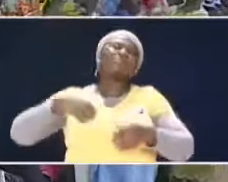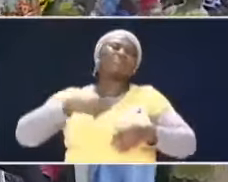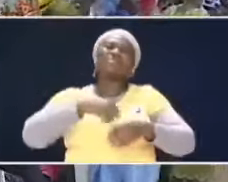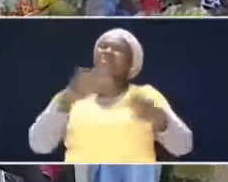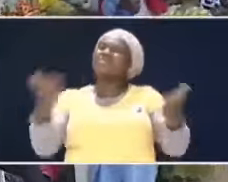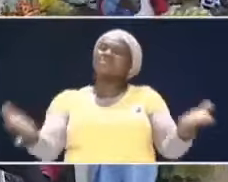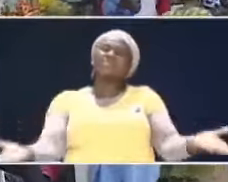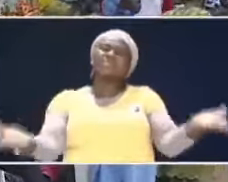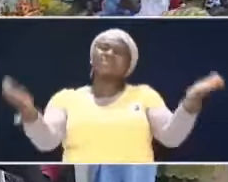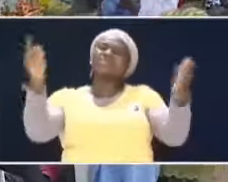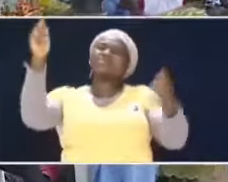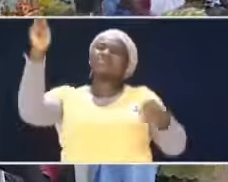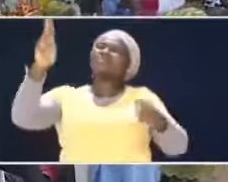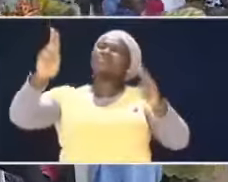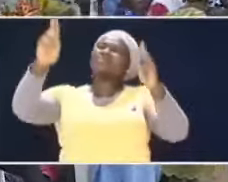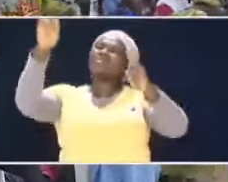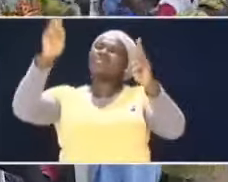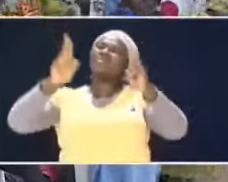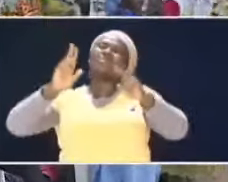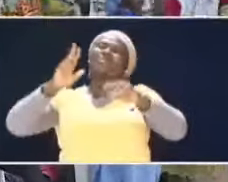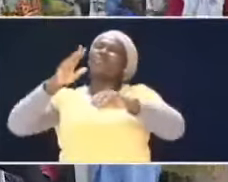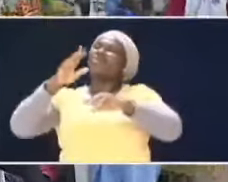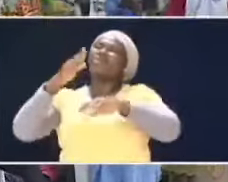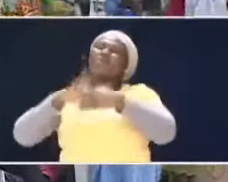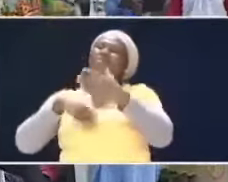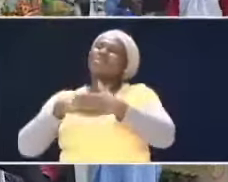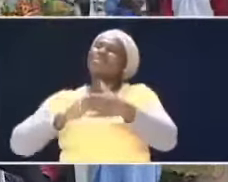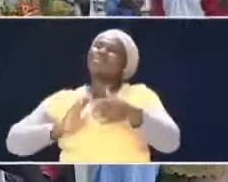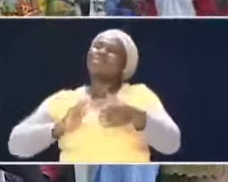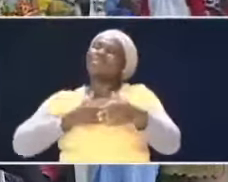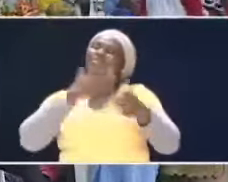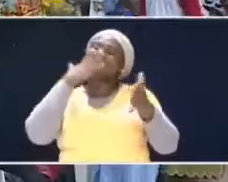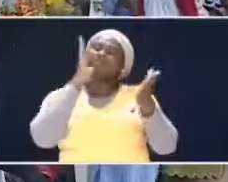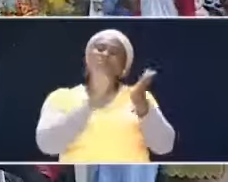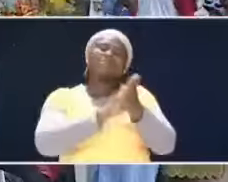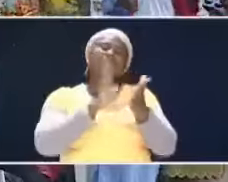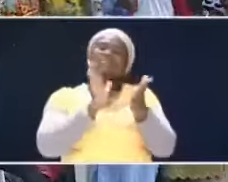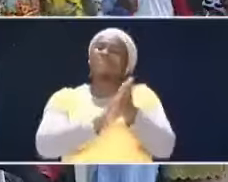We lift you up on our praises.